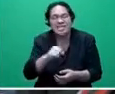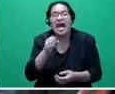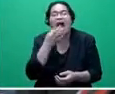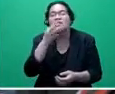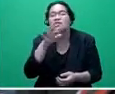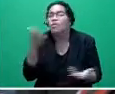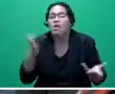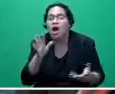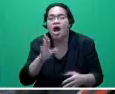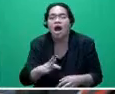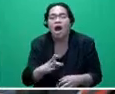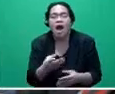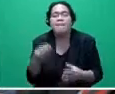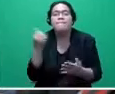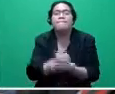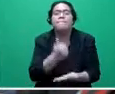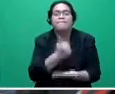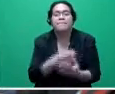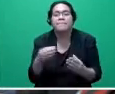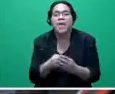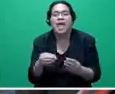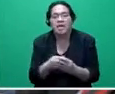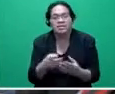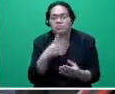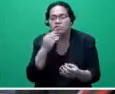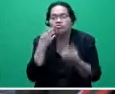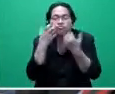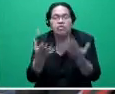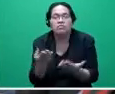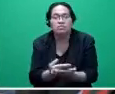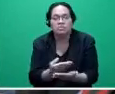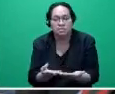statements, bonds and living and their savings. Order.